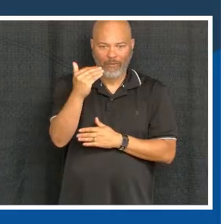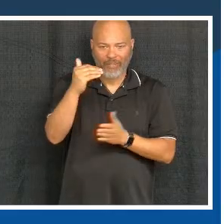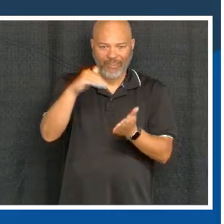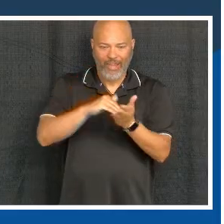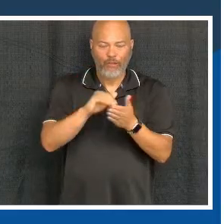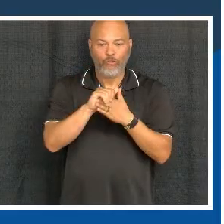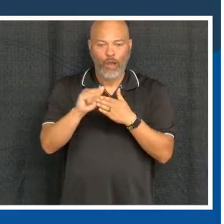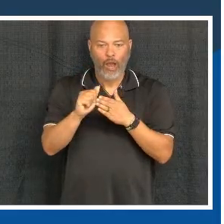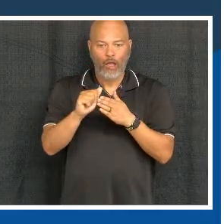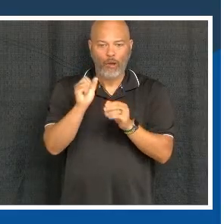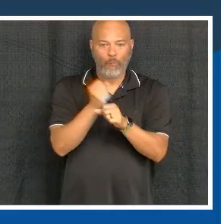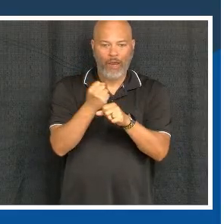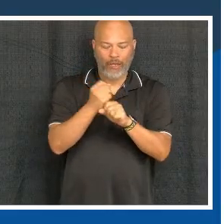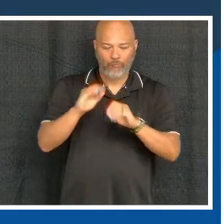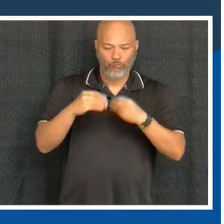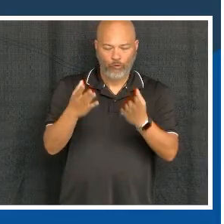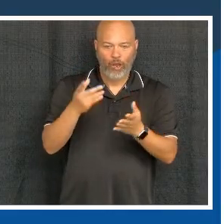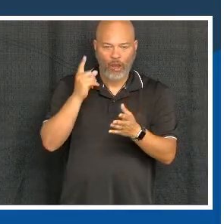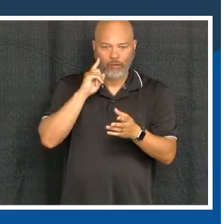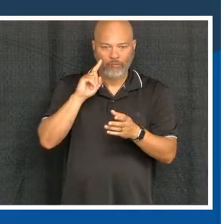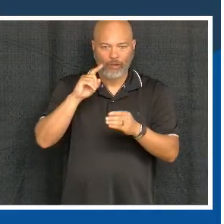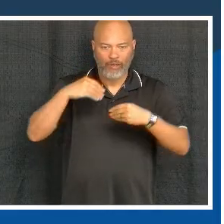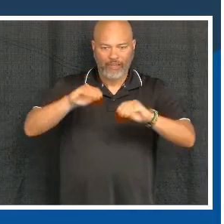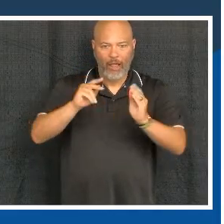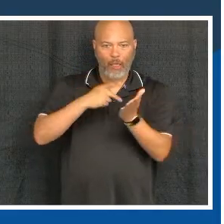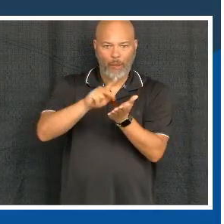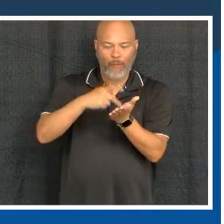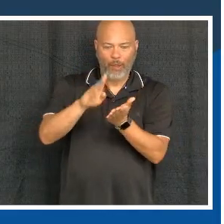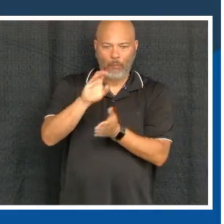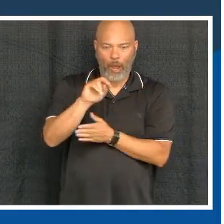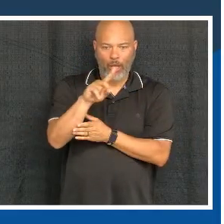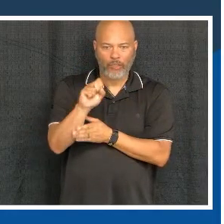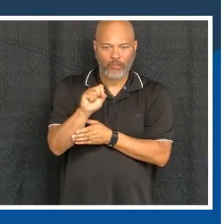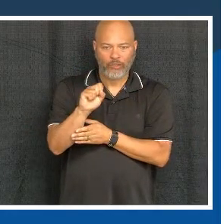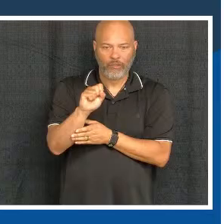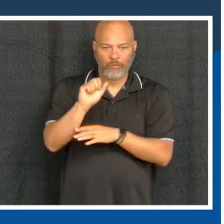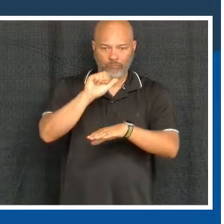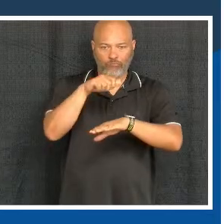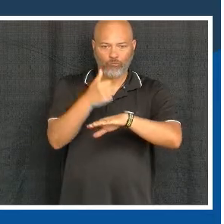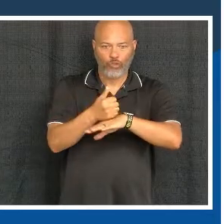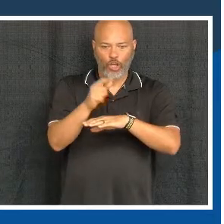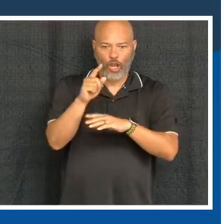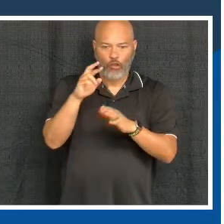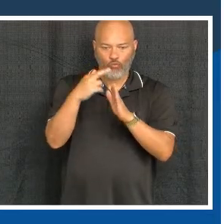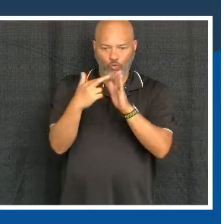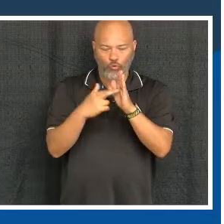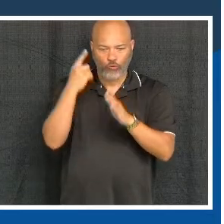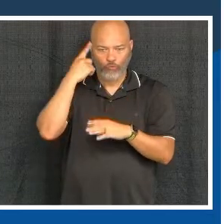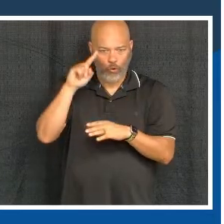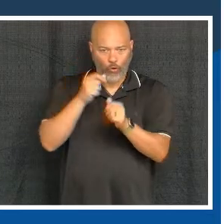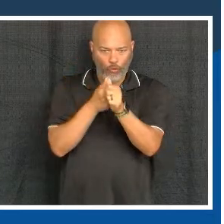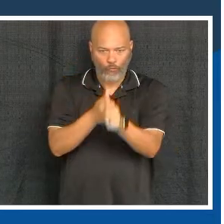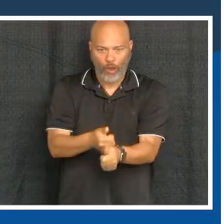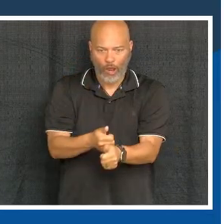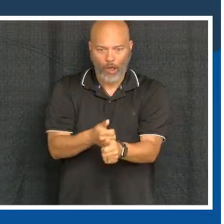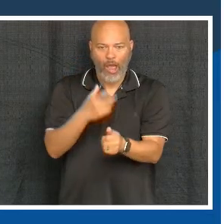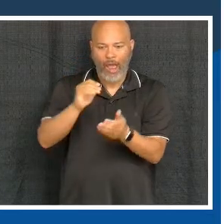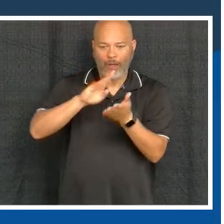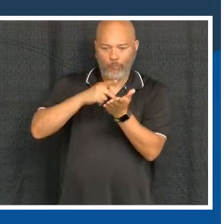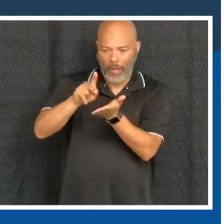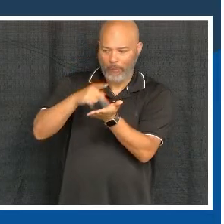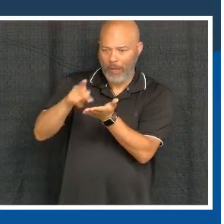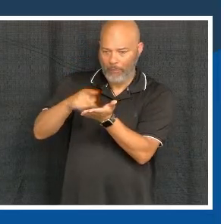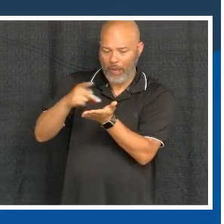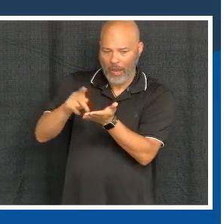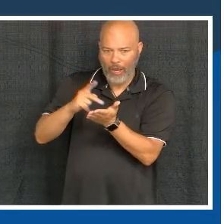$47,215,000, making provision for the issuance, sale, and payment of said bonds, establishing the terms thereof, and the disposition of proceeds